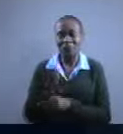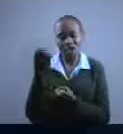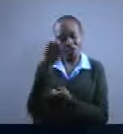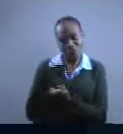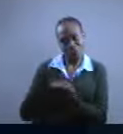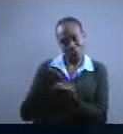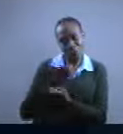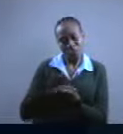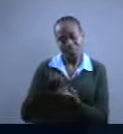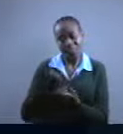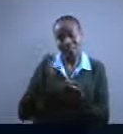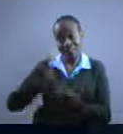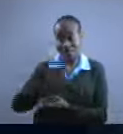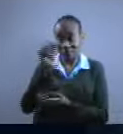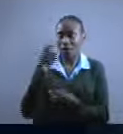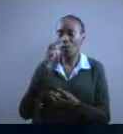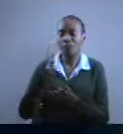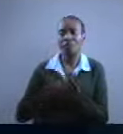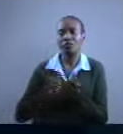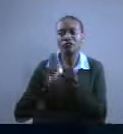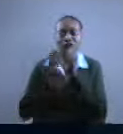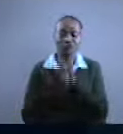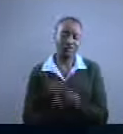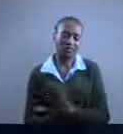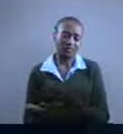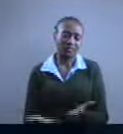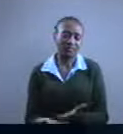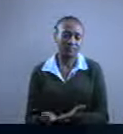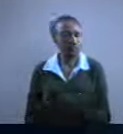economic heartland of our country. It is also